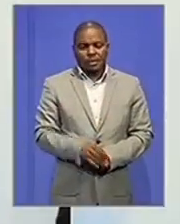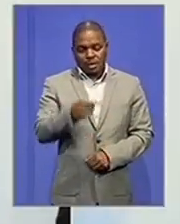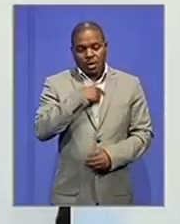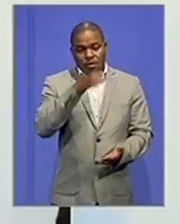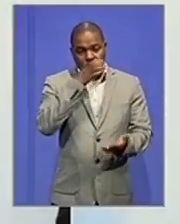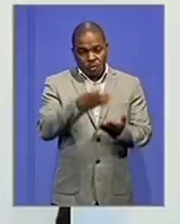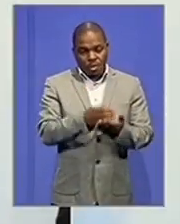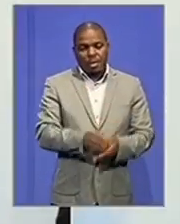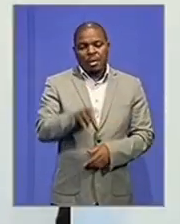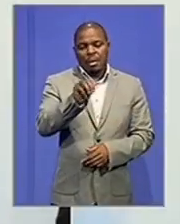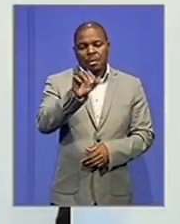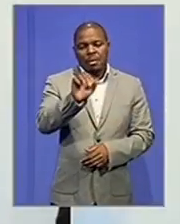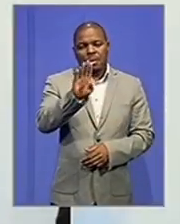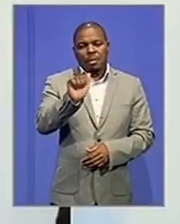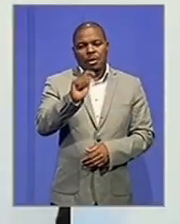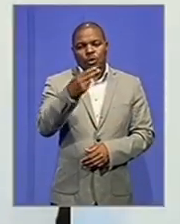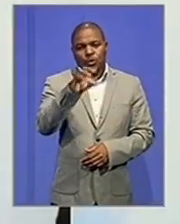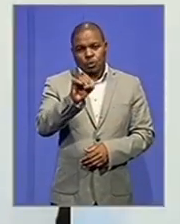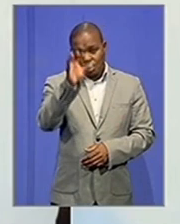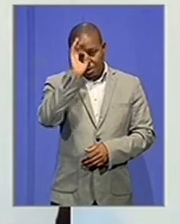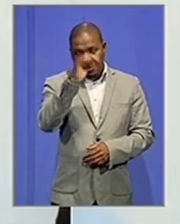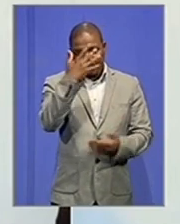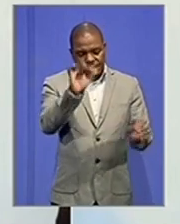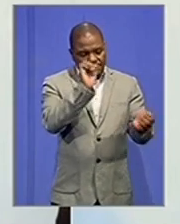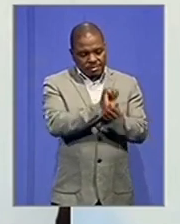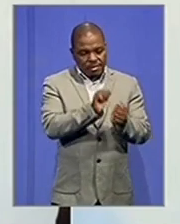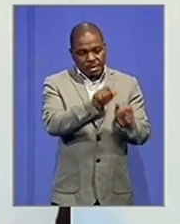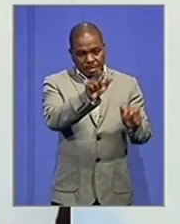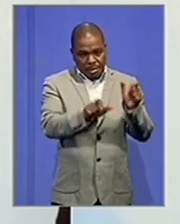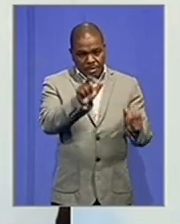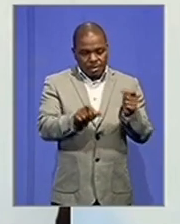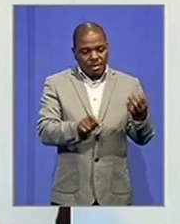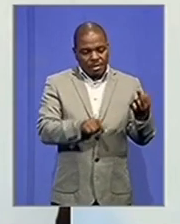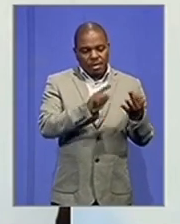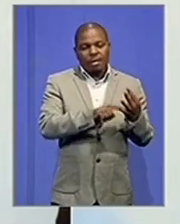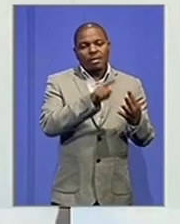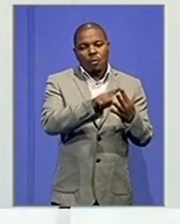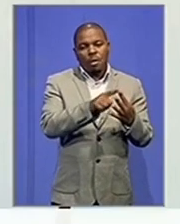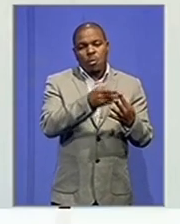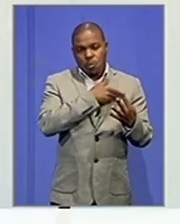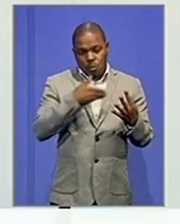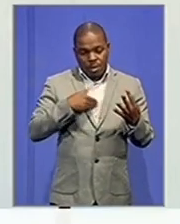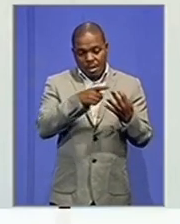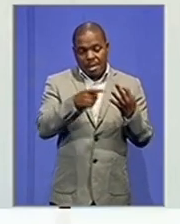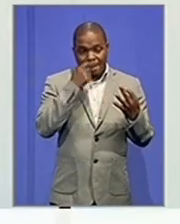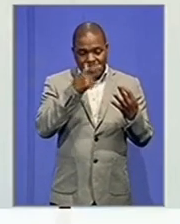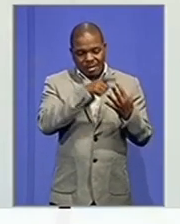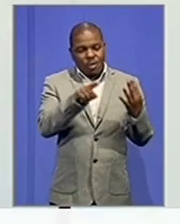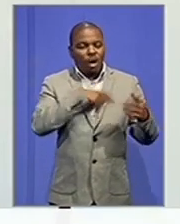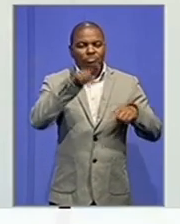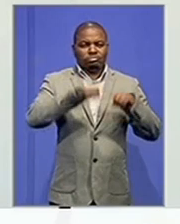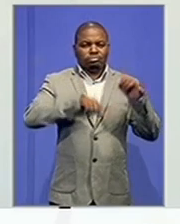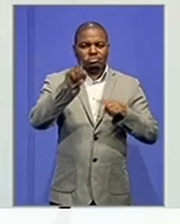police have a short while ago arrested 4 suspects, 3 males and 1 female, for public violence as well